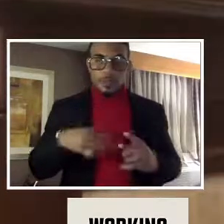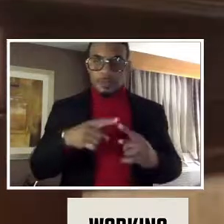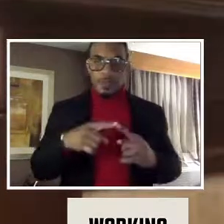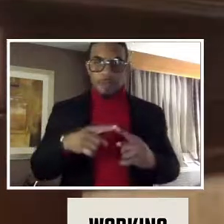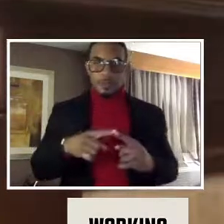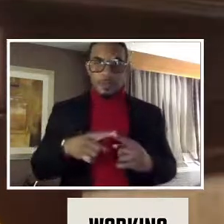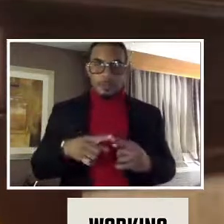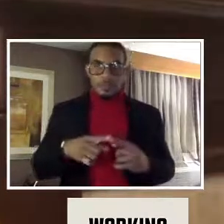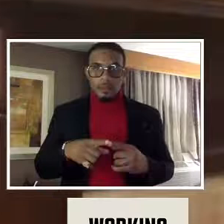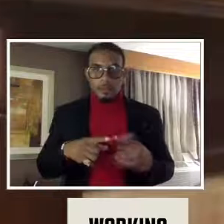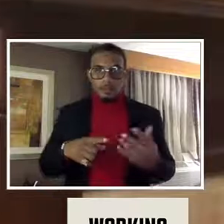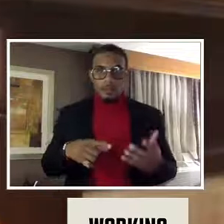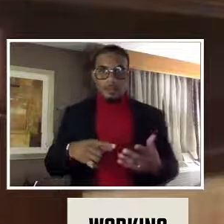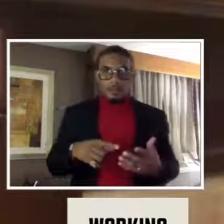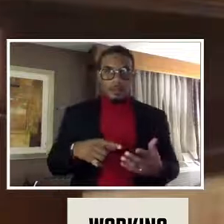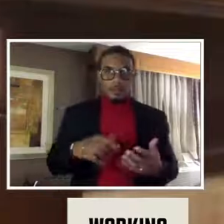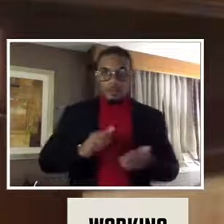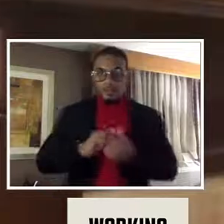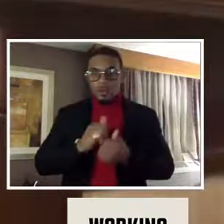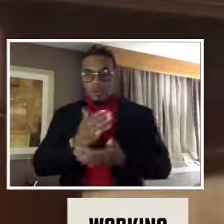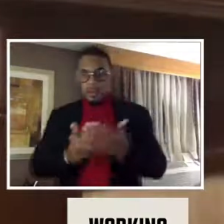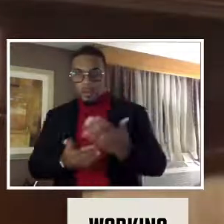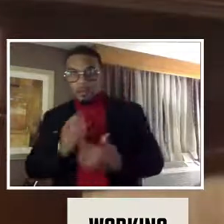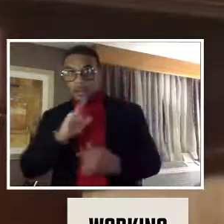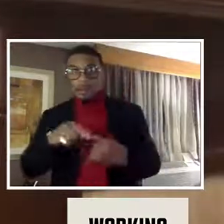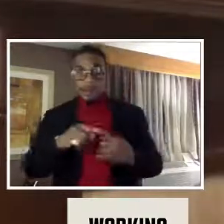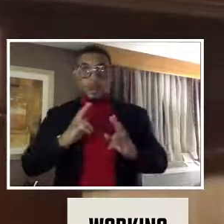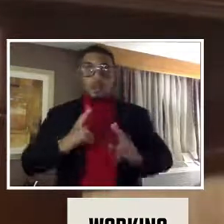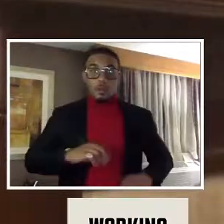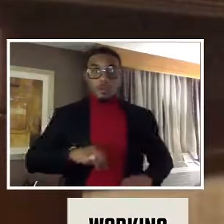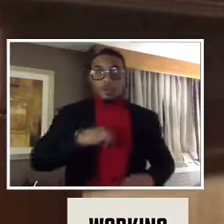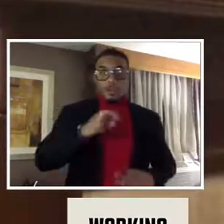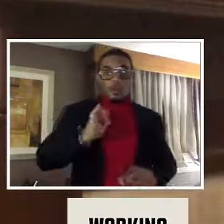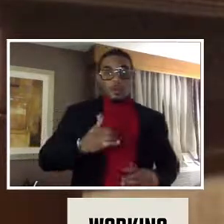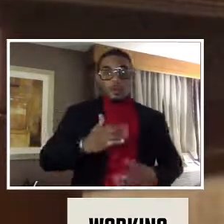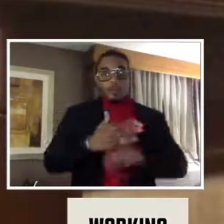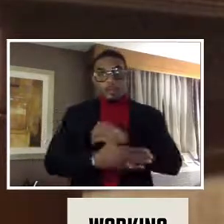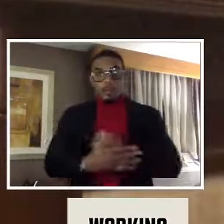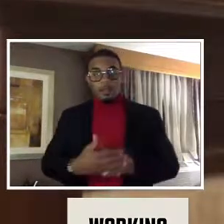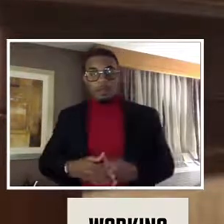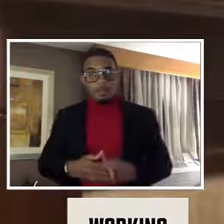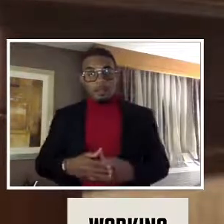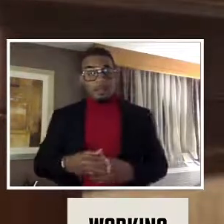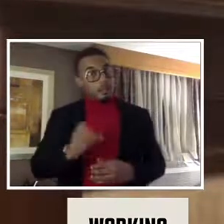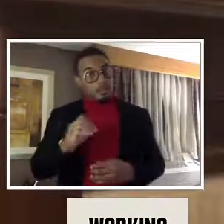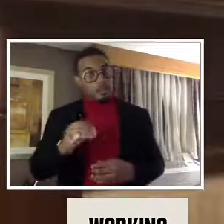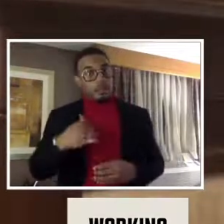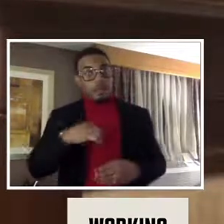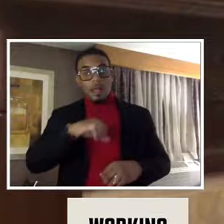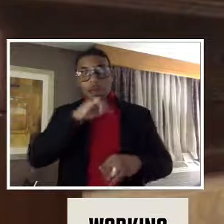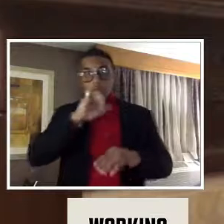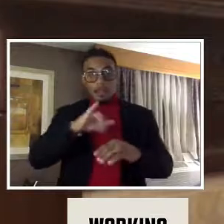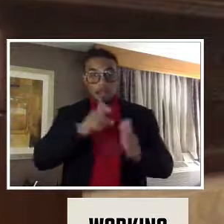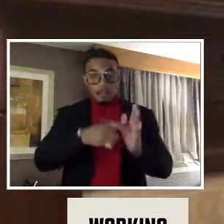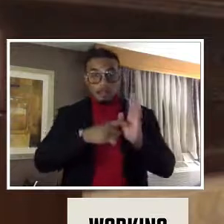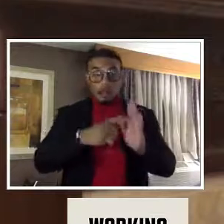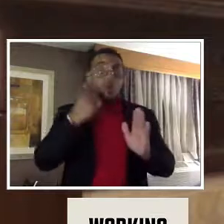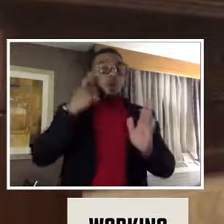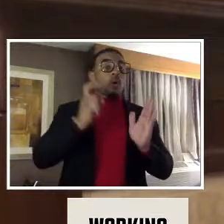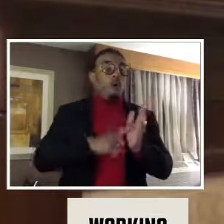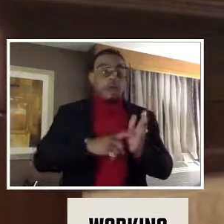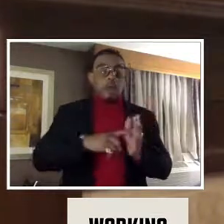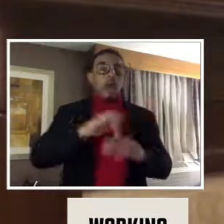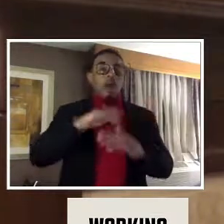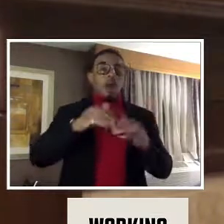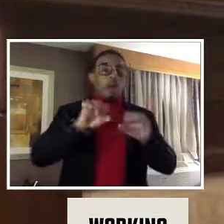about, washing your hands. It's about human dignity in our country. And so I love that the charter recognizes